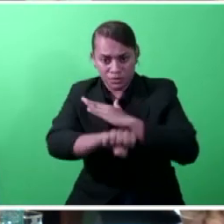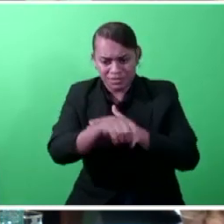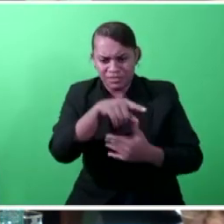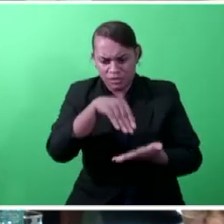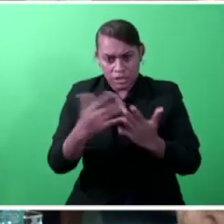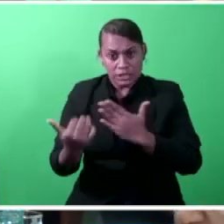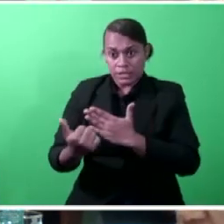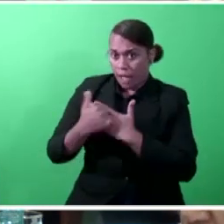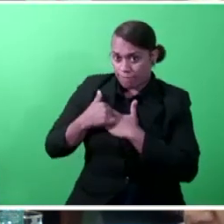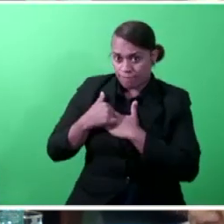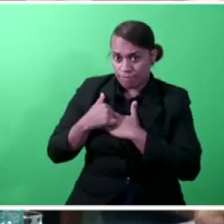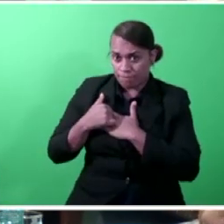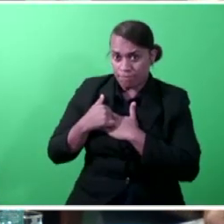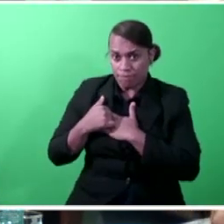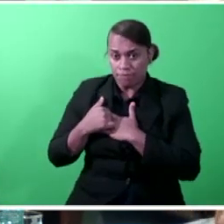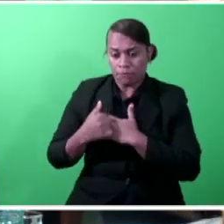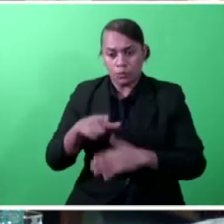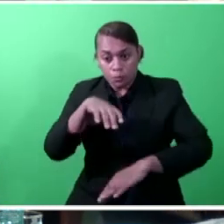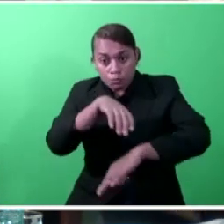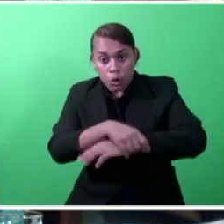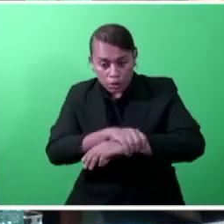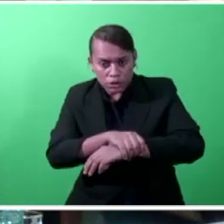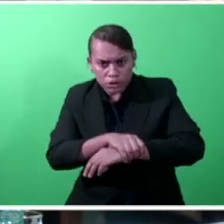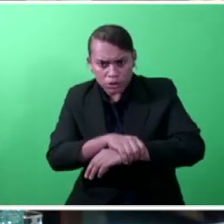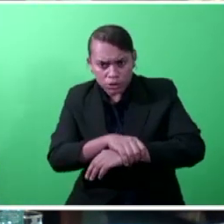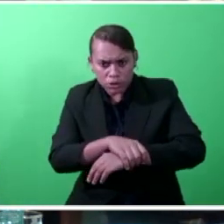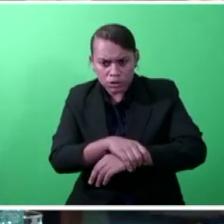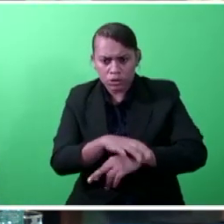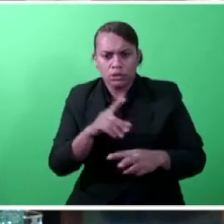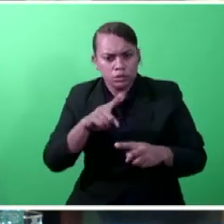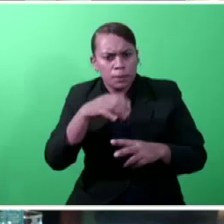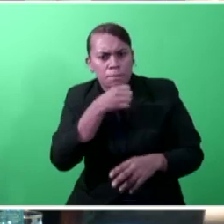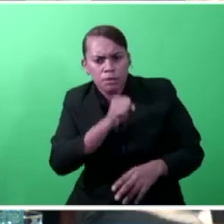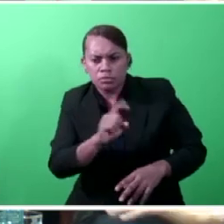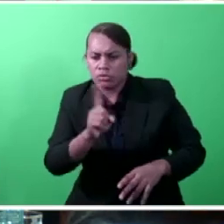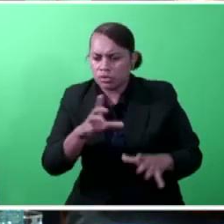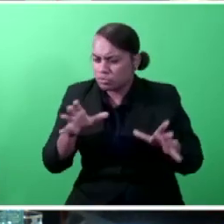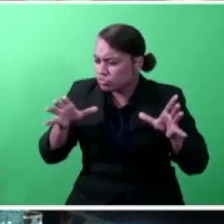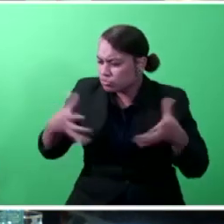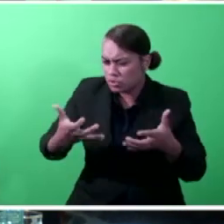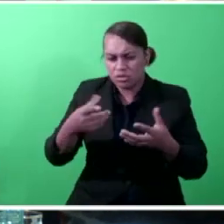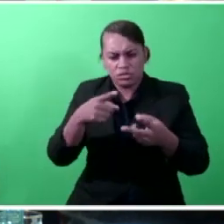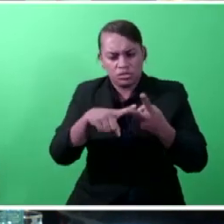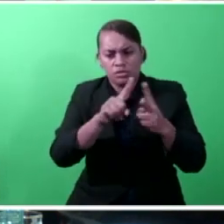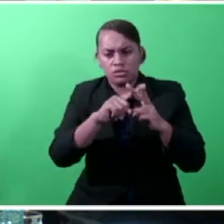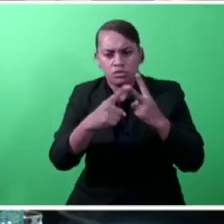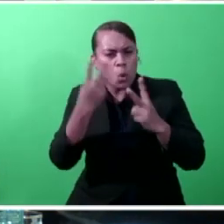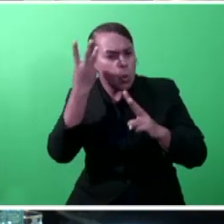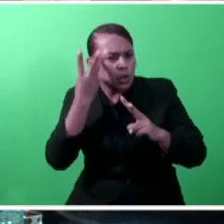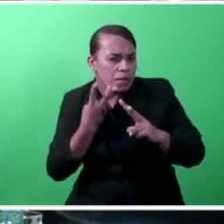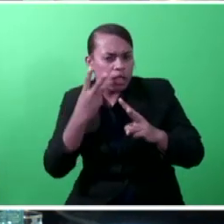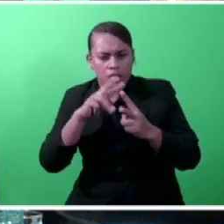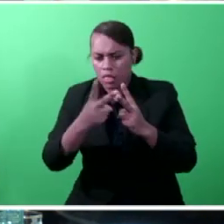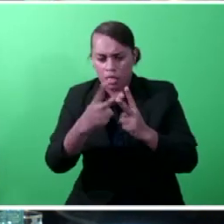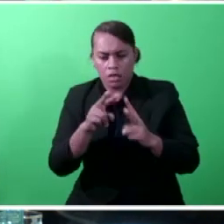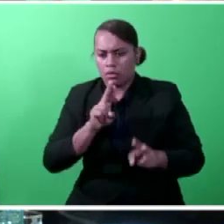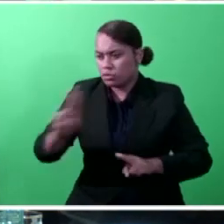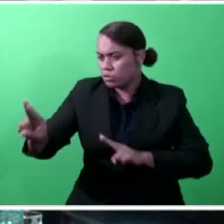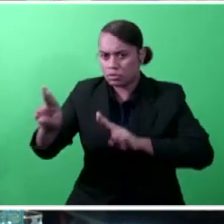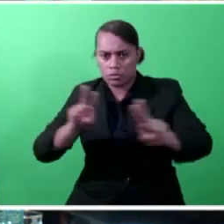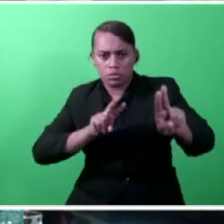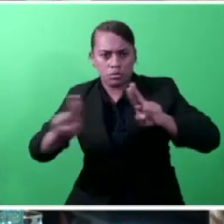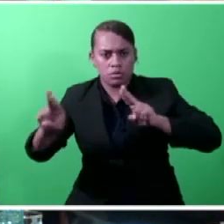evacuees, police officers, a male police officer and a female police officer, were dispatched to the evacuation